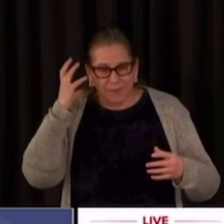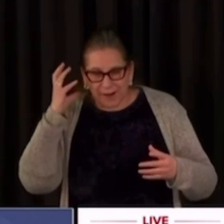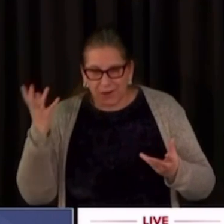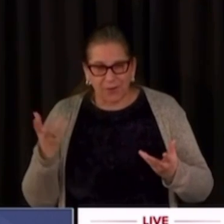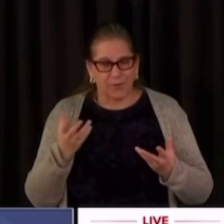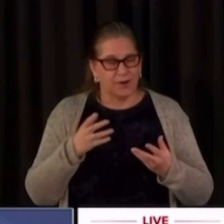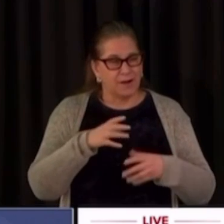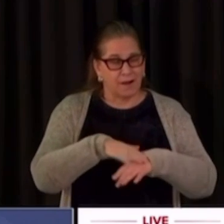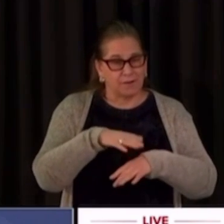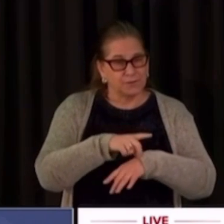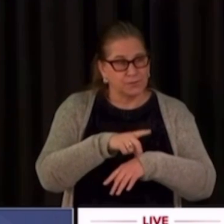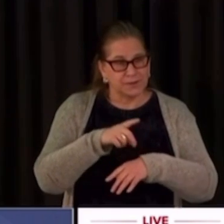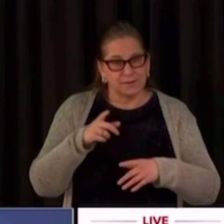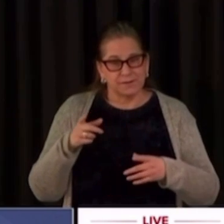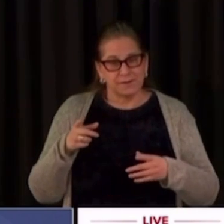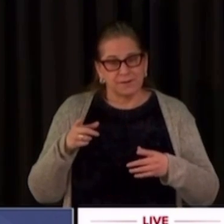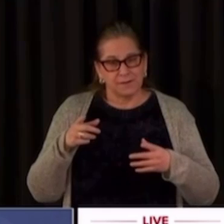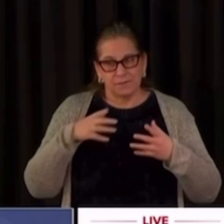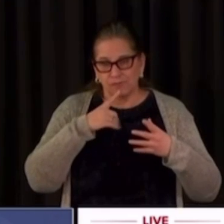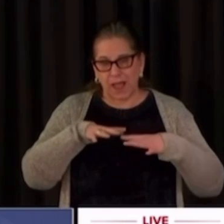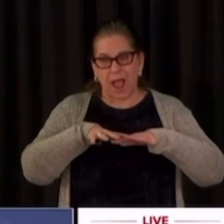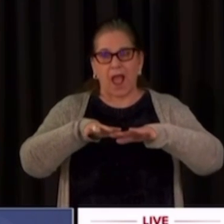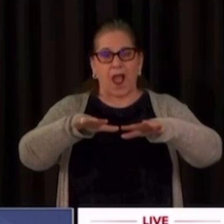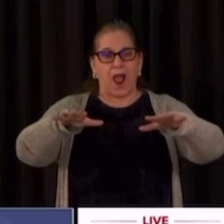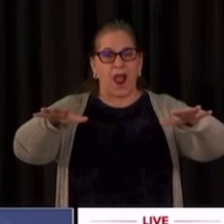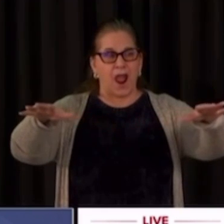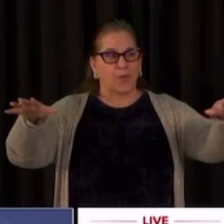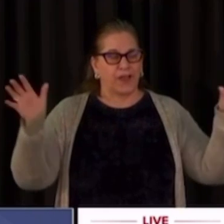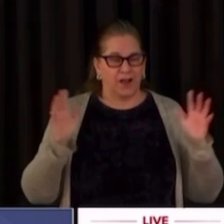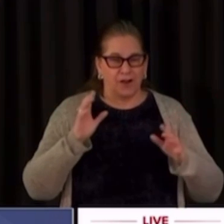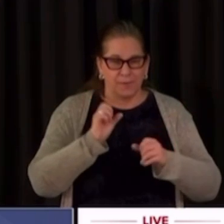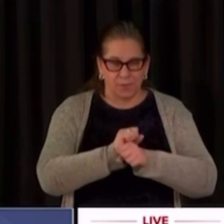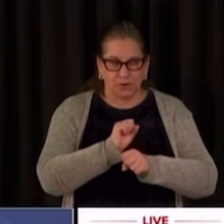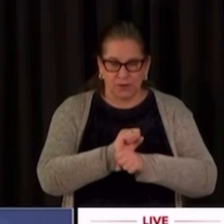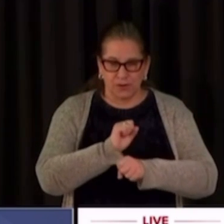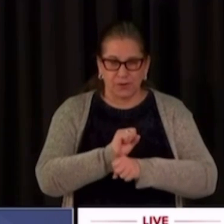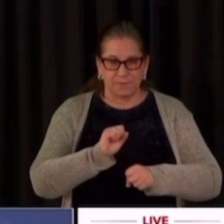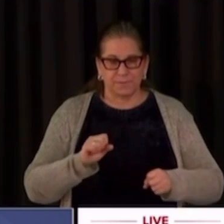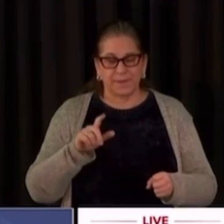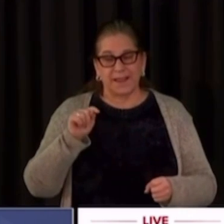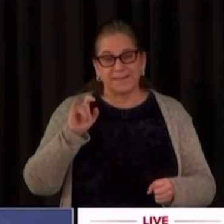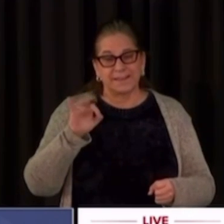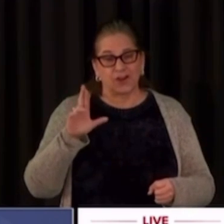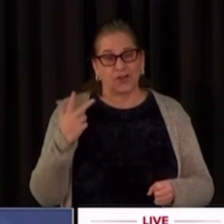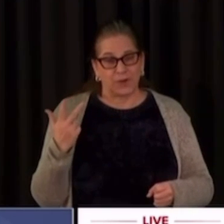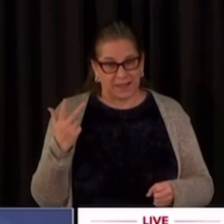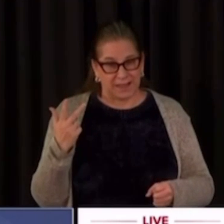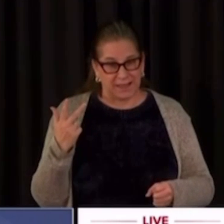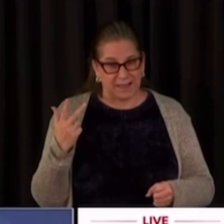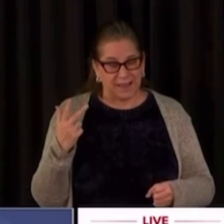duty in person throughout the public health emergency. And then Tier 3 of Phase 1C are all essential